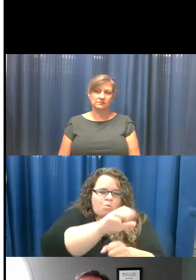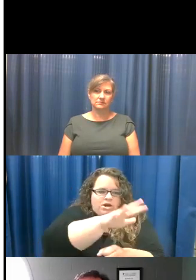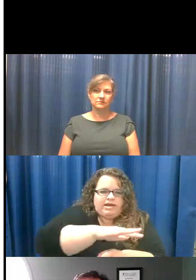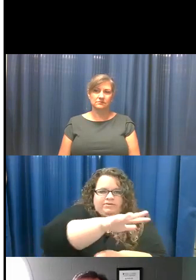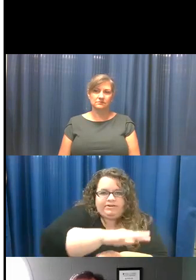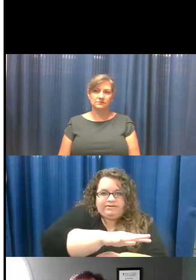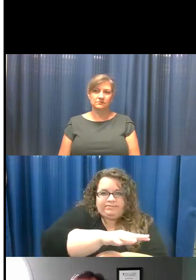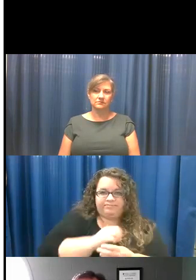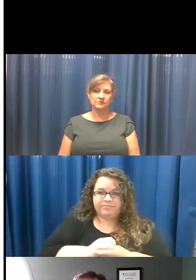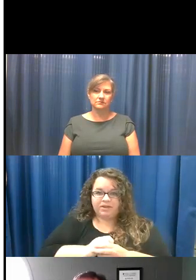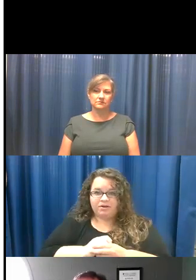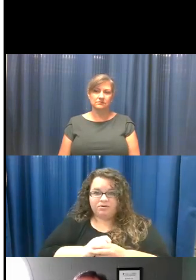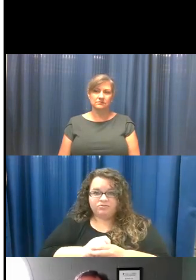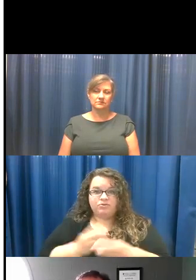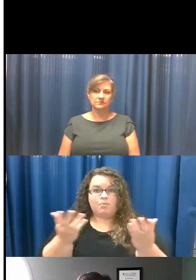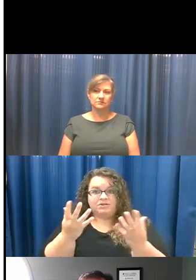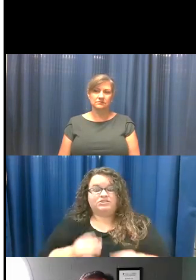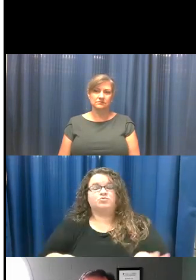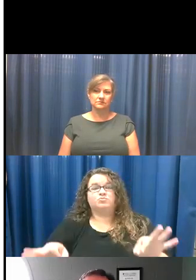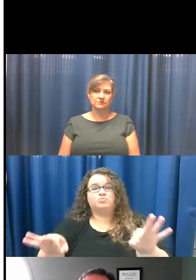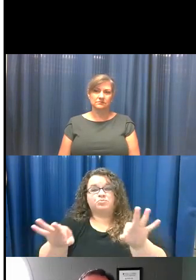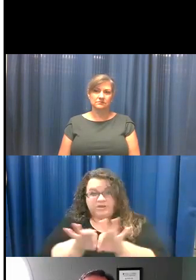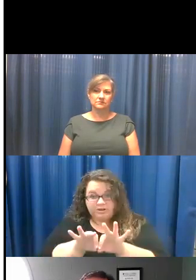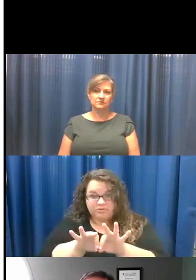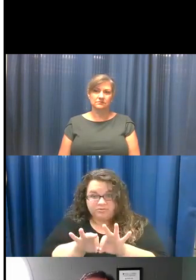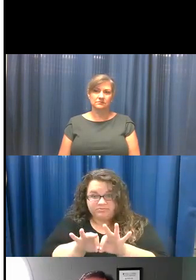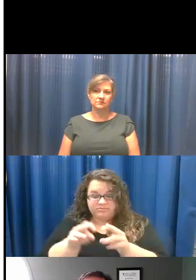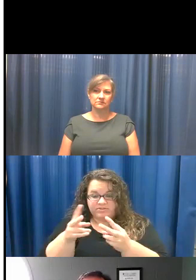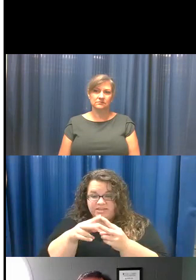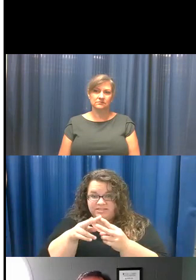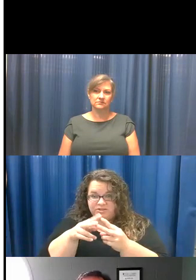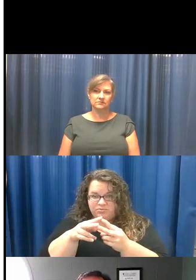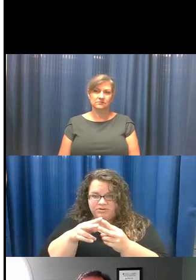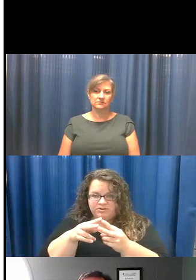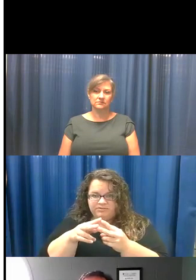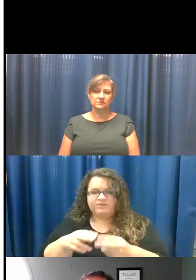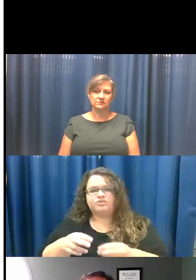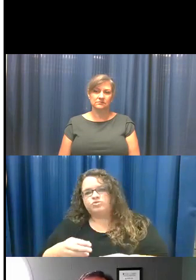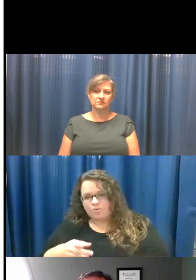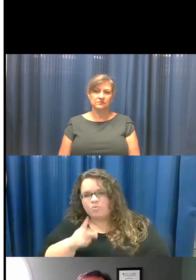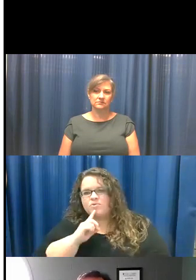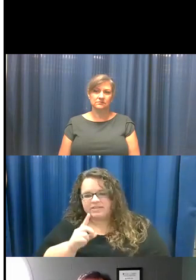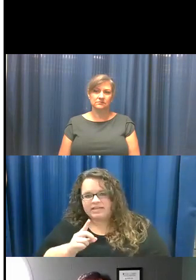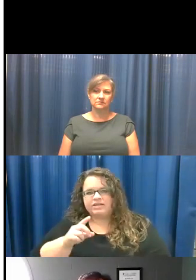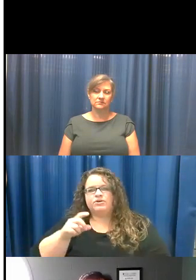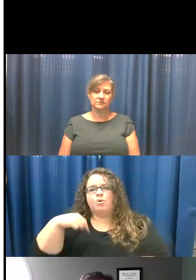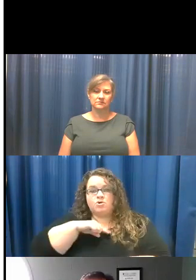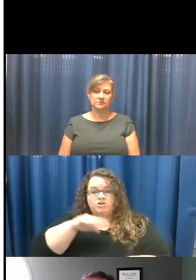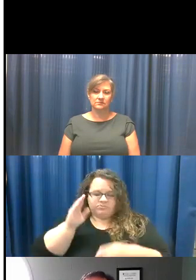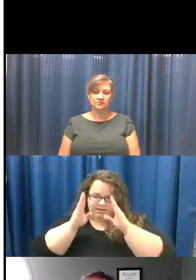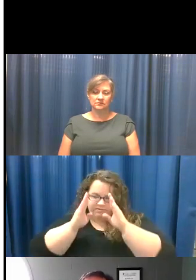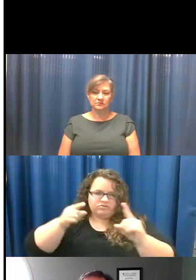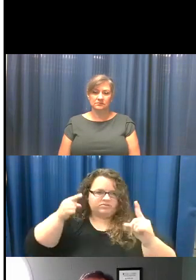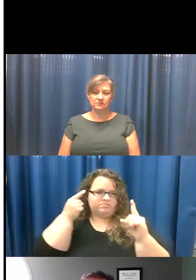flex place is that for us, it's always going to be mission first. It's always going to be around our